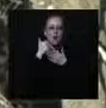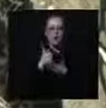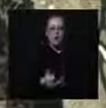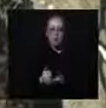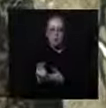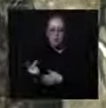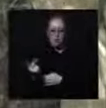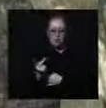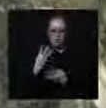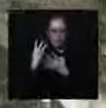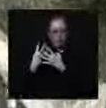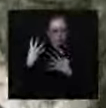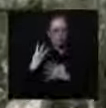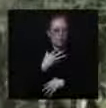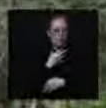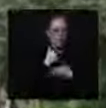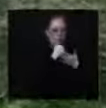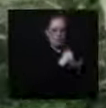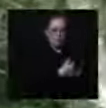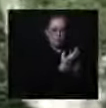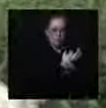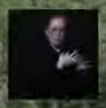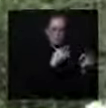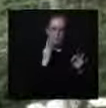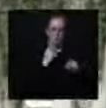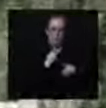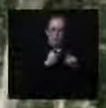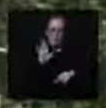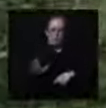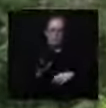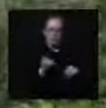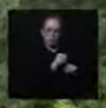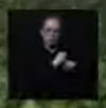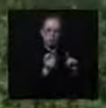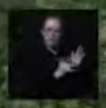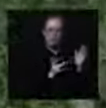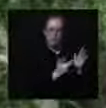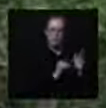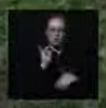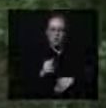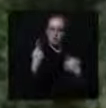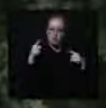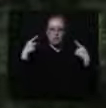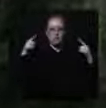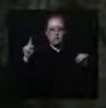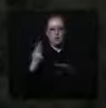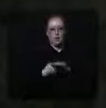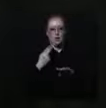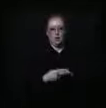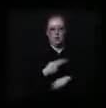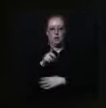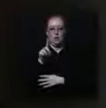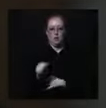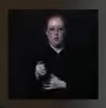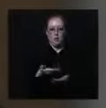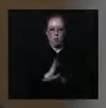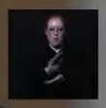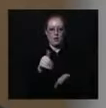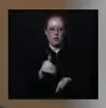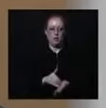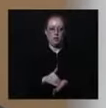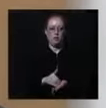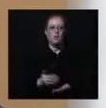free themselves from the Kaufmans' reign of abuse will forever be a pinnacle achievement in the history of the Disability Rights Center. Thank God